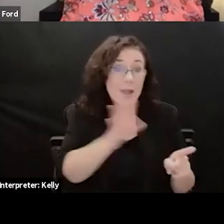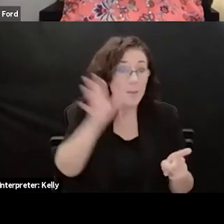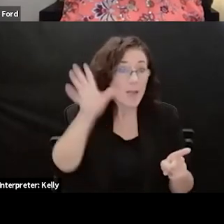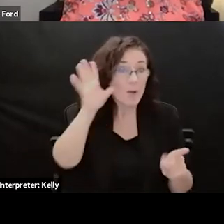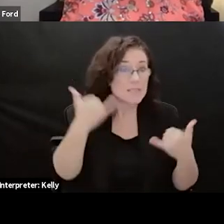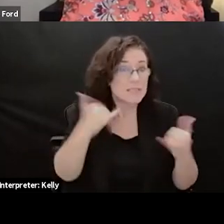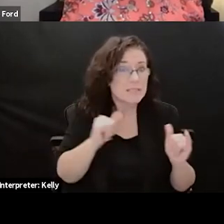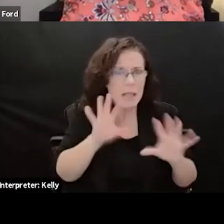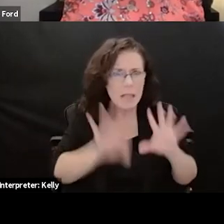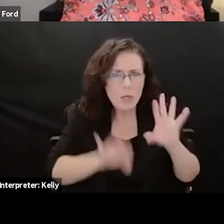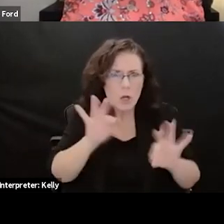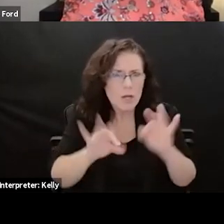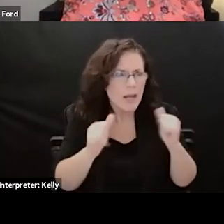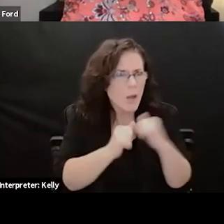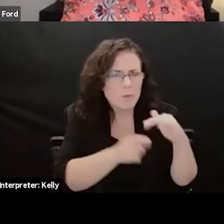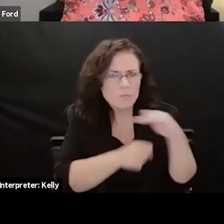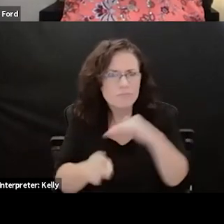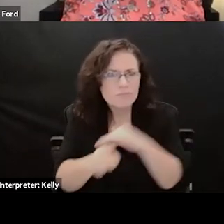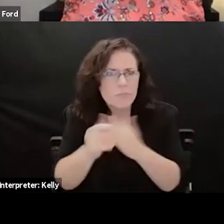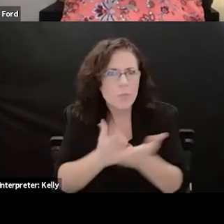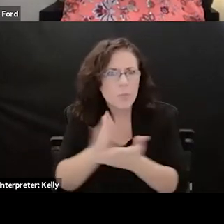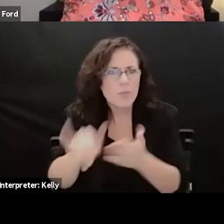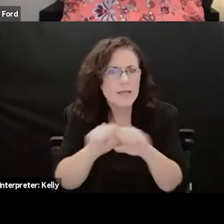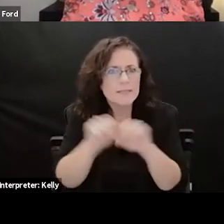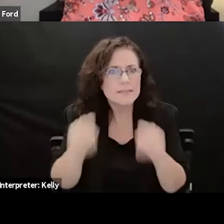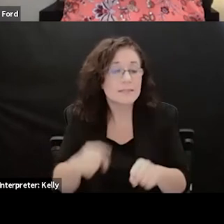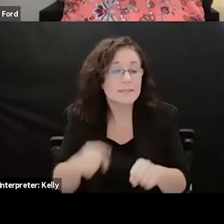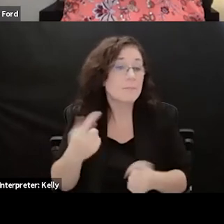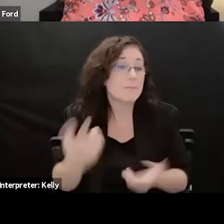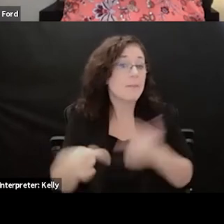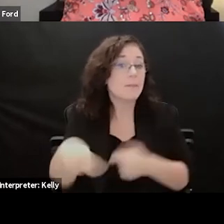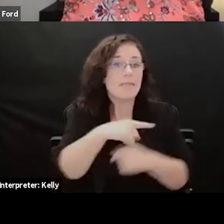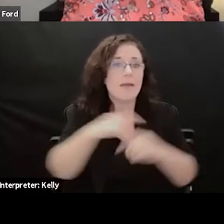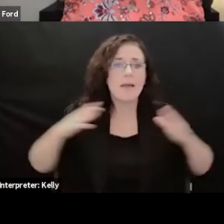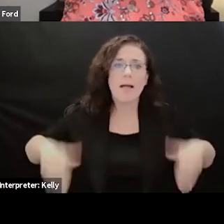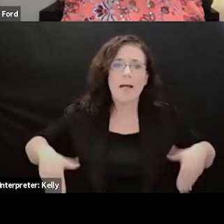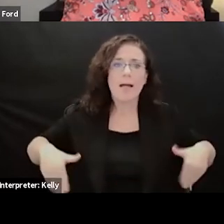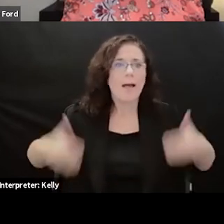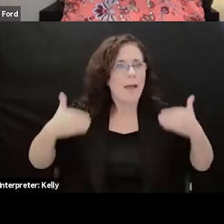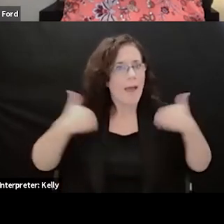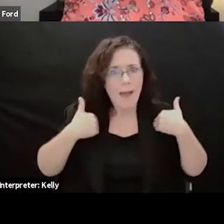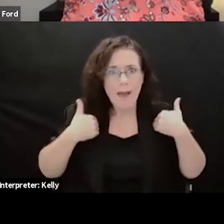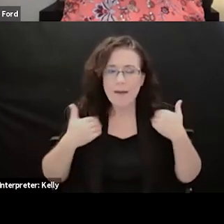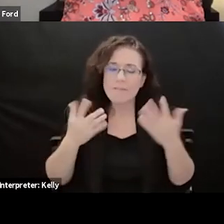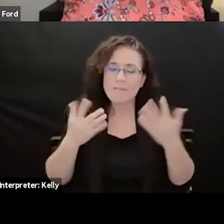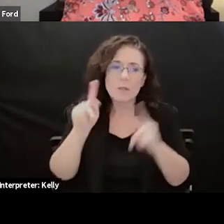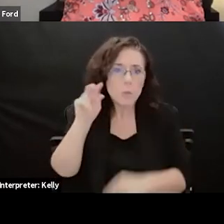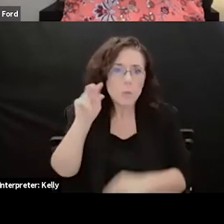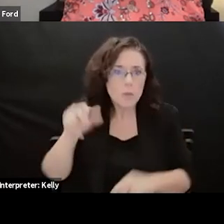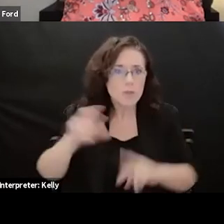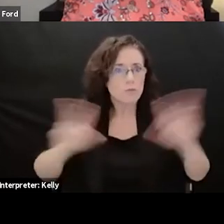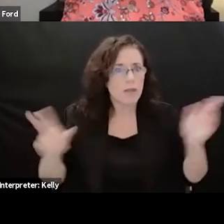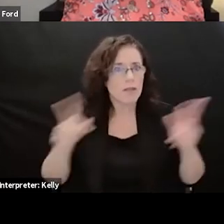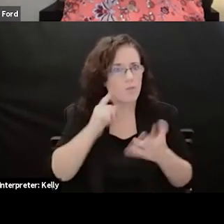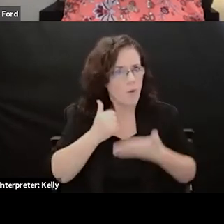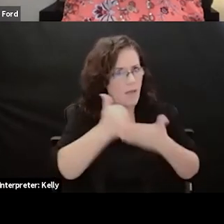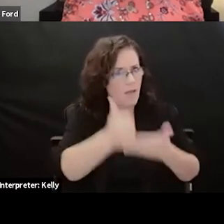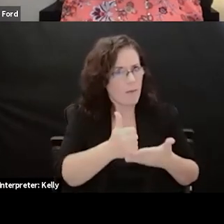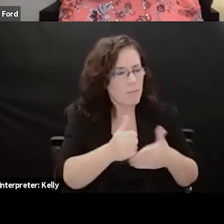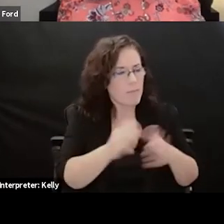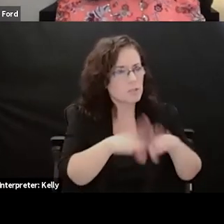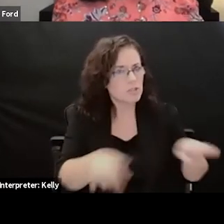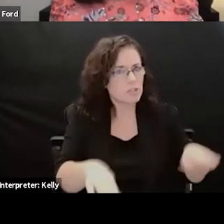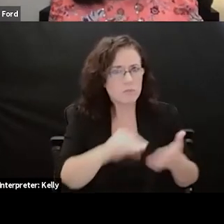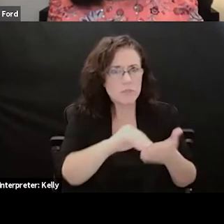and who may not have the tools and resources needed to help their kids break down these barriers this resolution will be the first